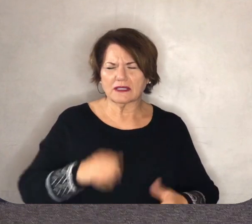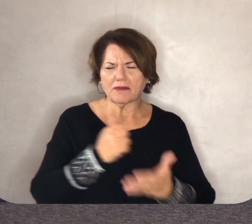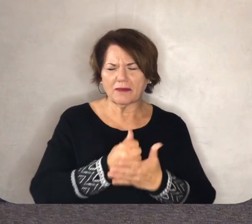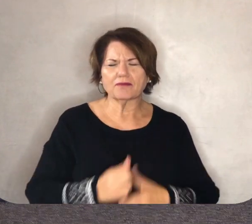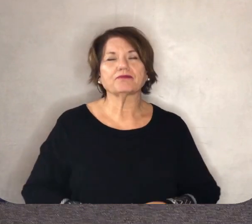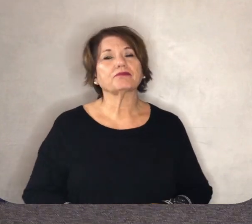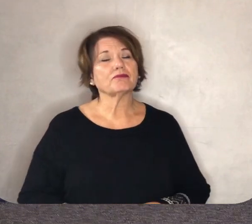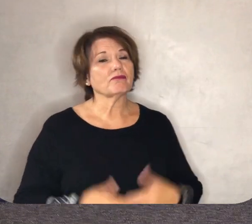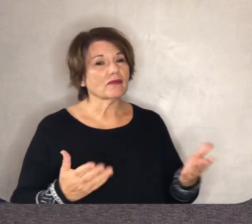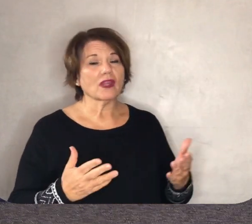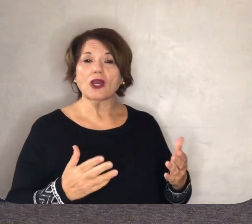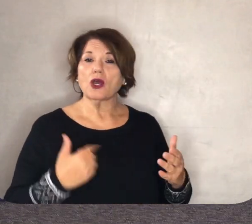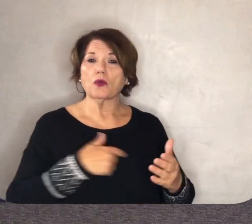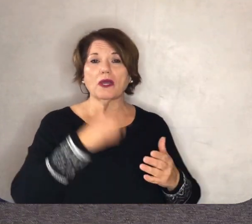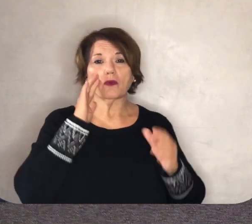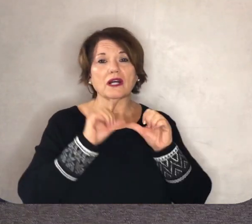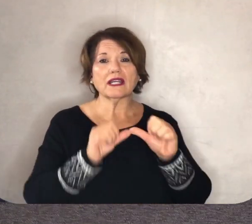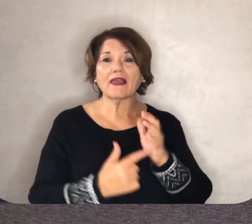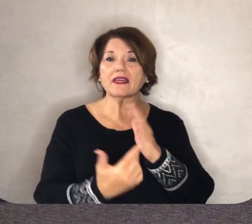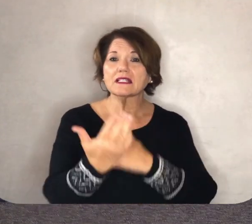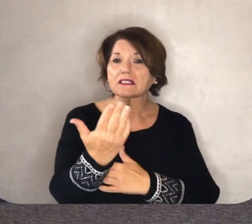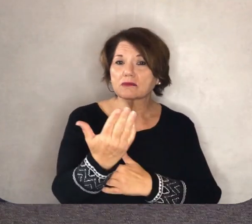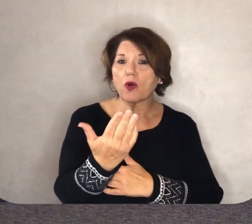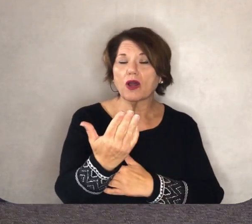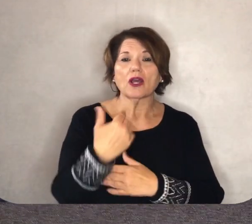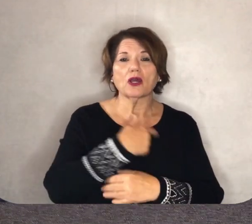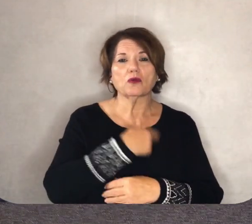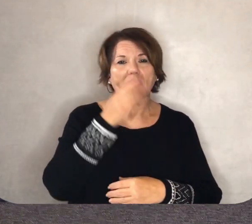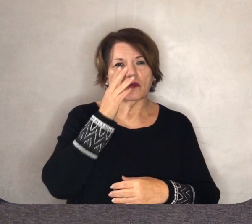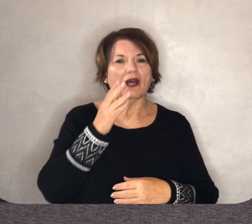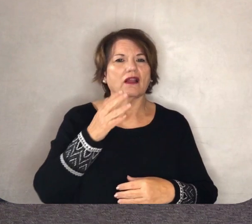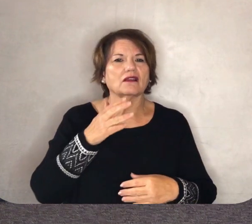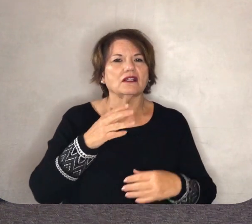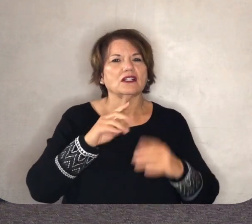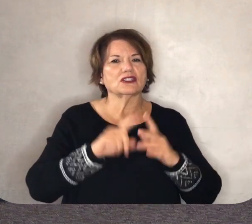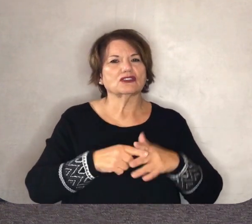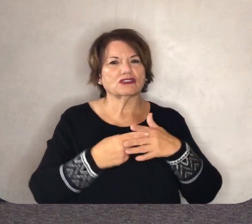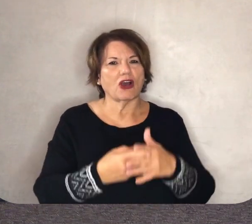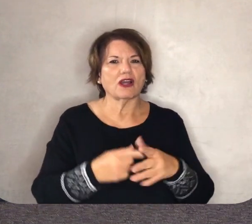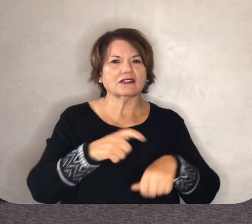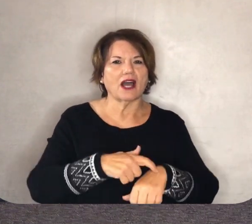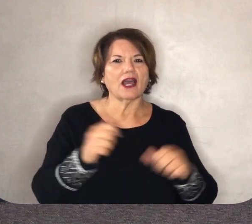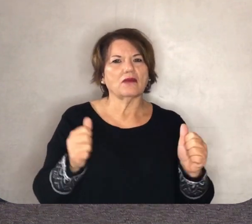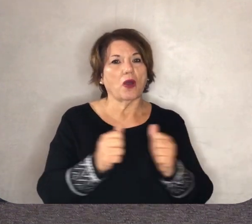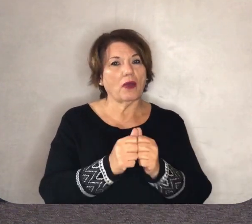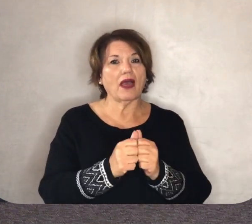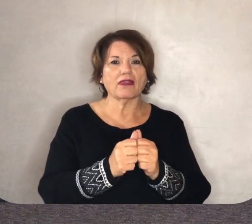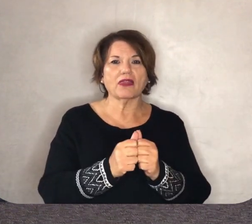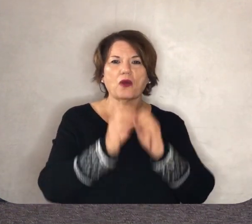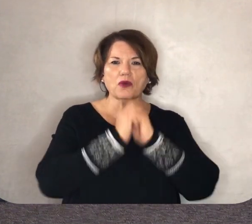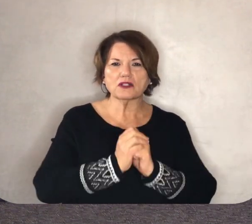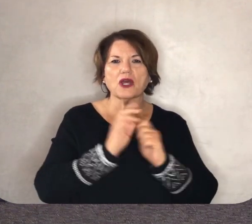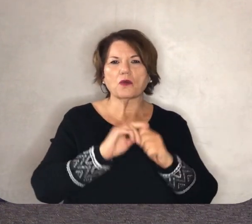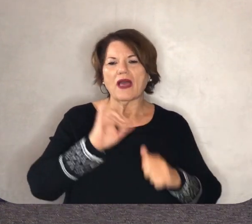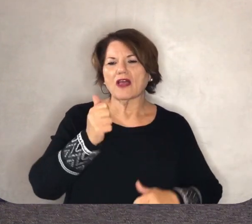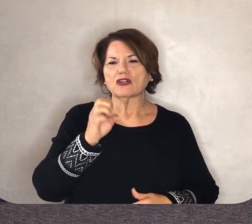All right, well, let's continue this morning in our service as we go and spend some time together in worship with Joe and Alex